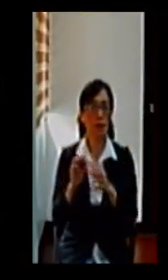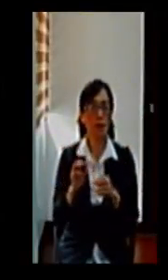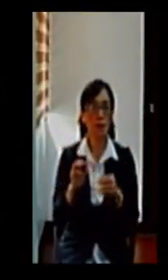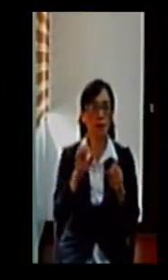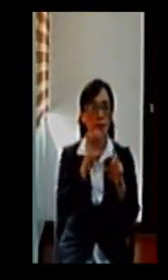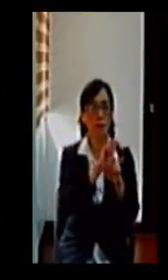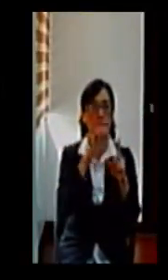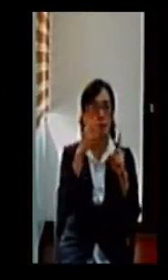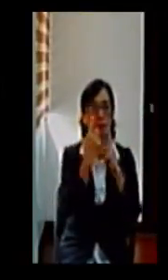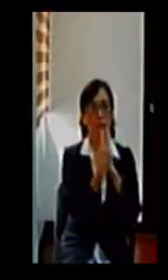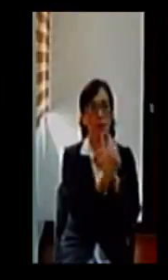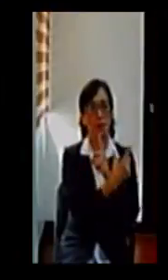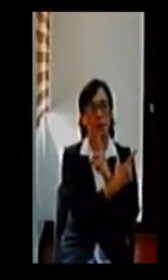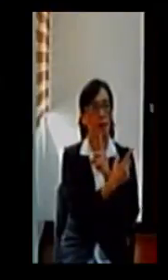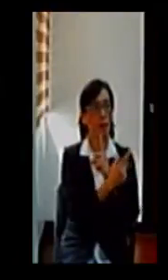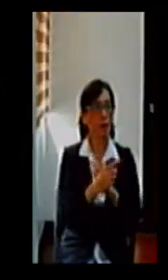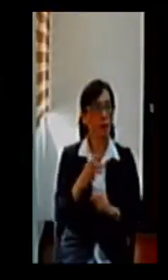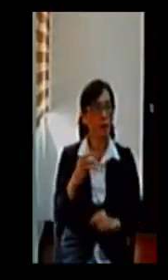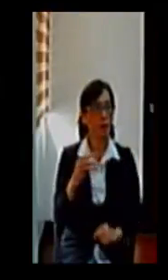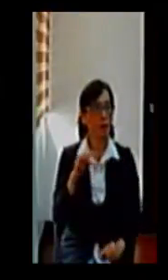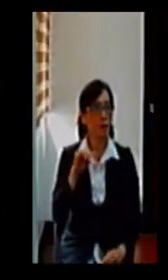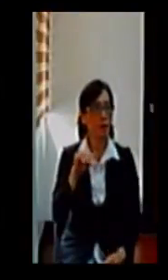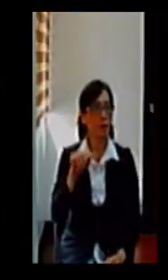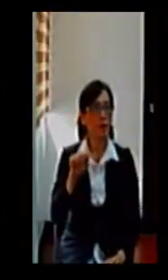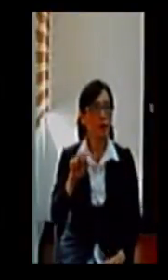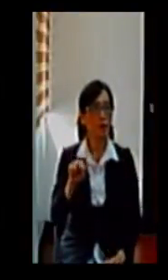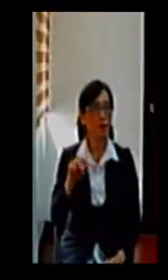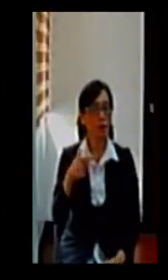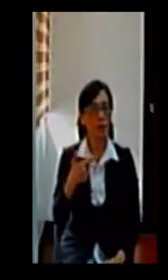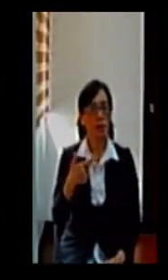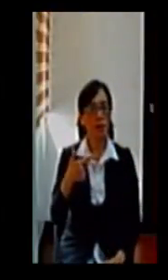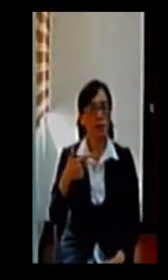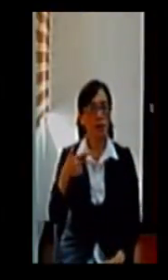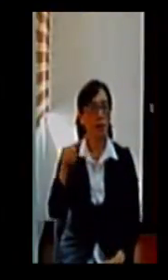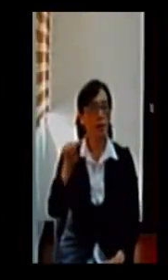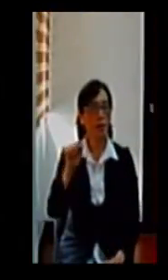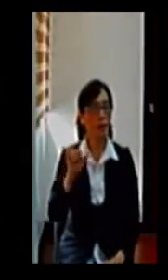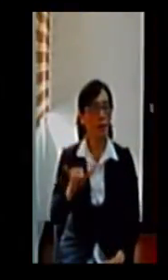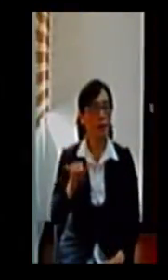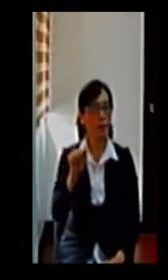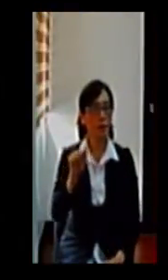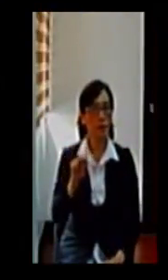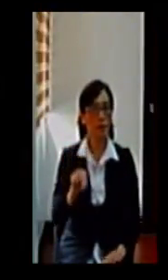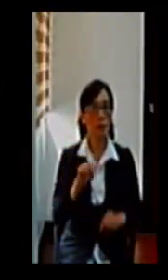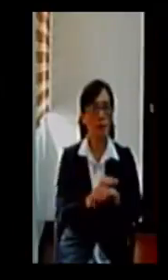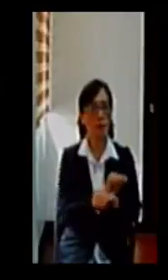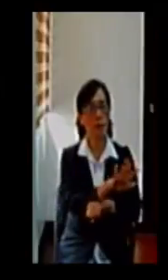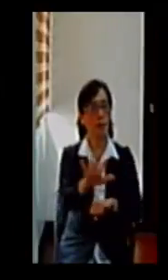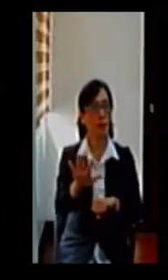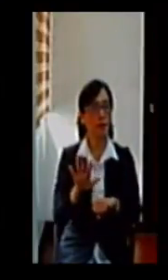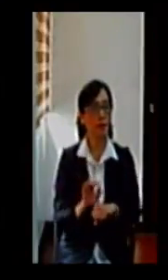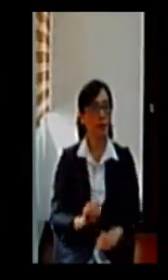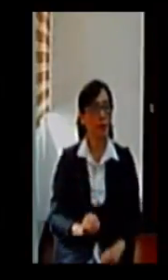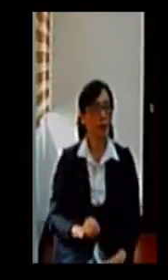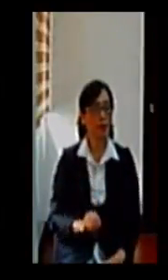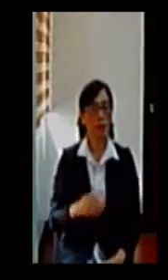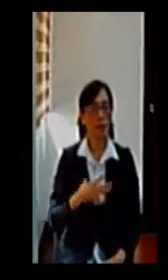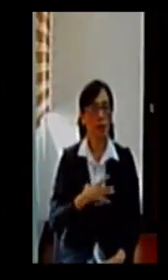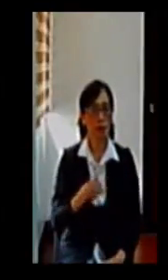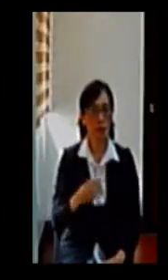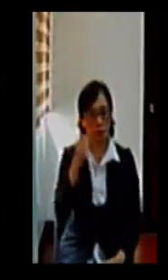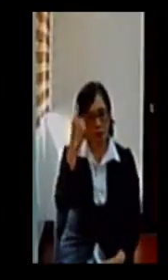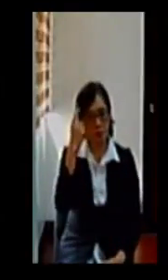is also now, I'm not sure if it's not being practiced or it's affected. So I'd like to